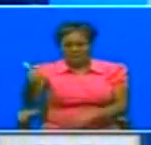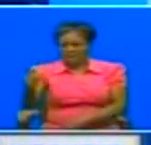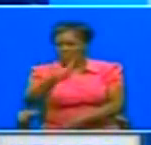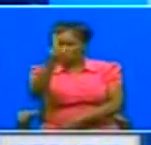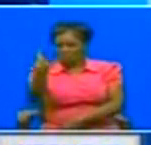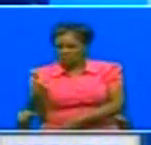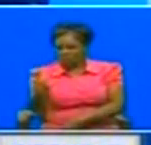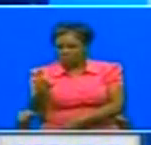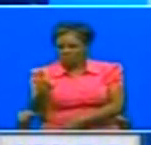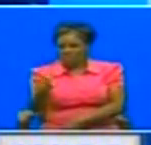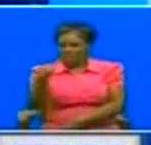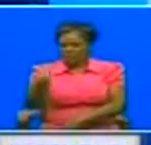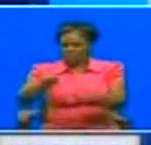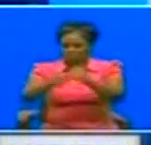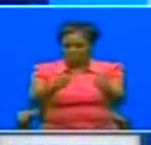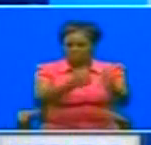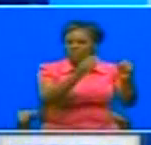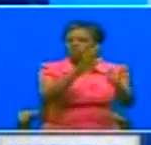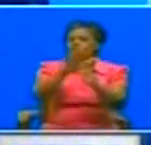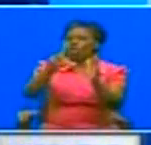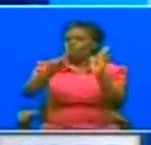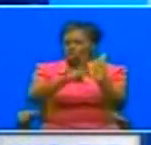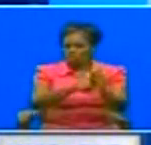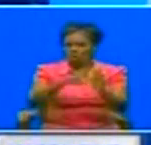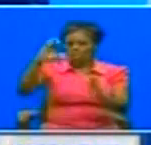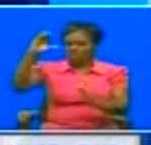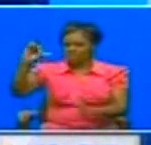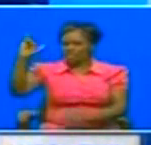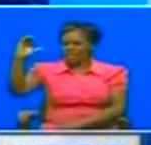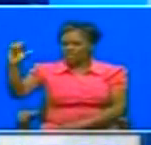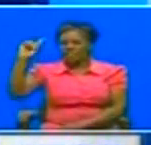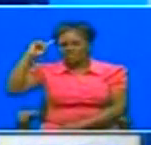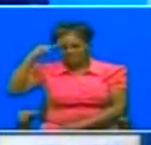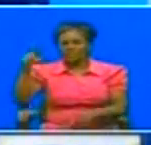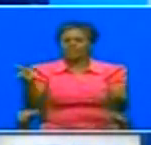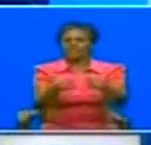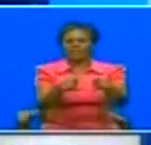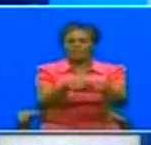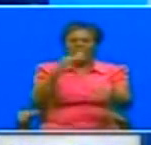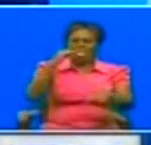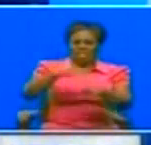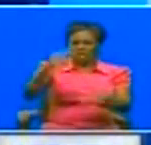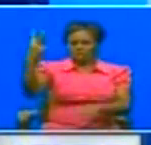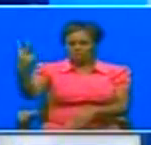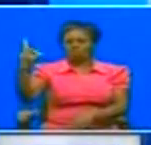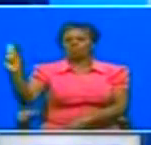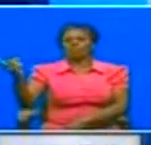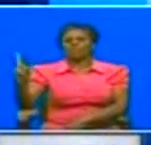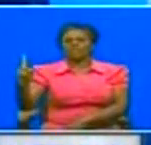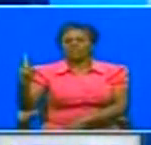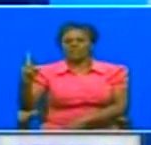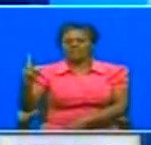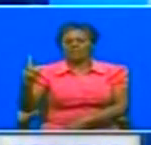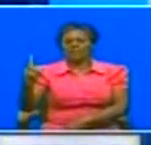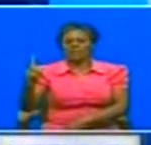question is this a breach of the law? CIC seems to think so. They've written two letters to the president. Kinyua, who's the head